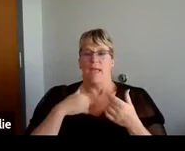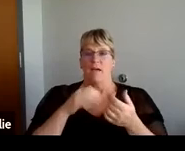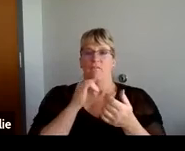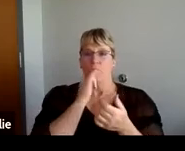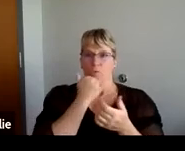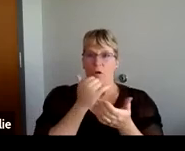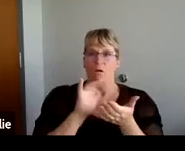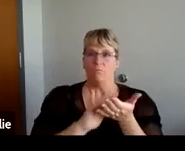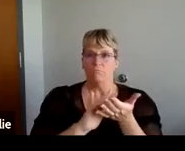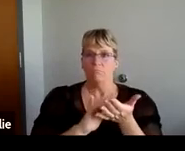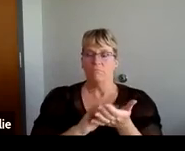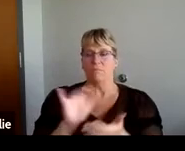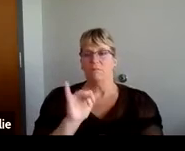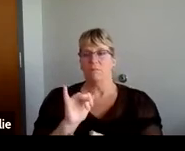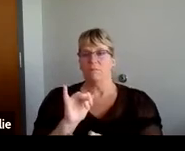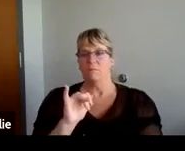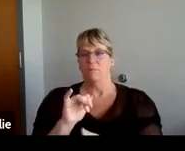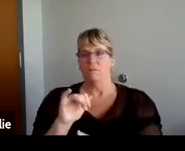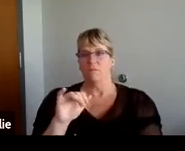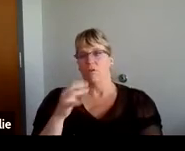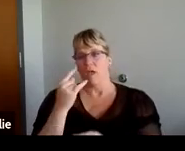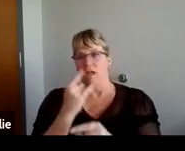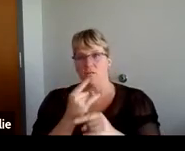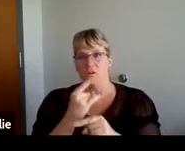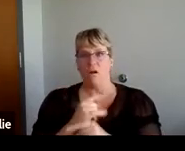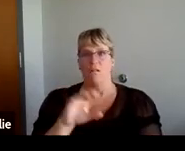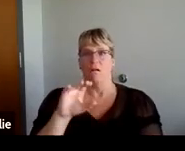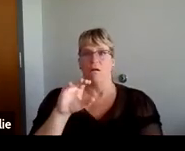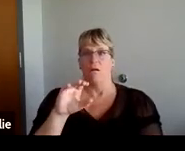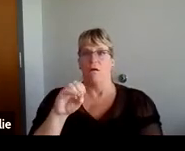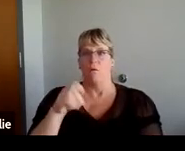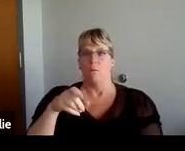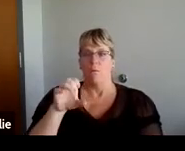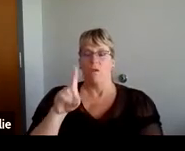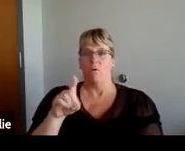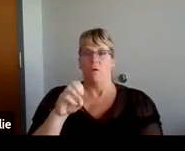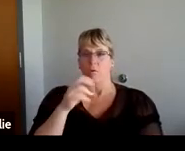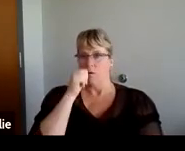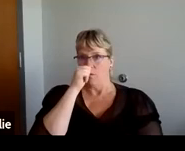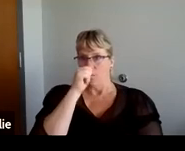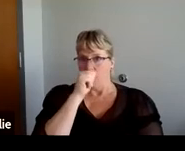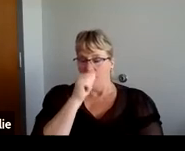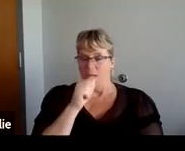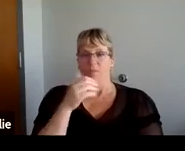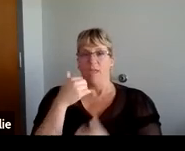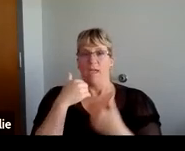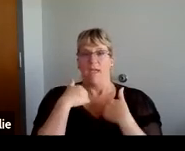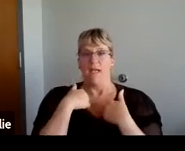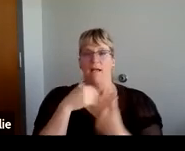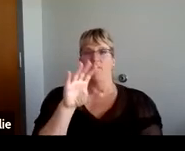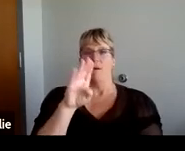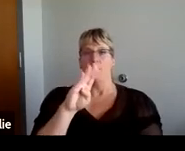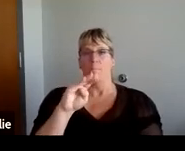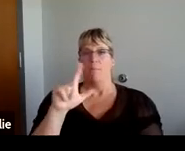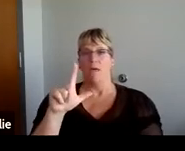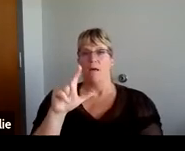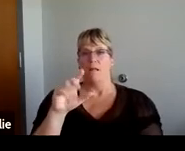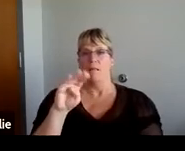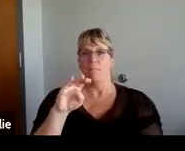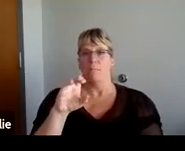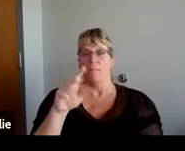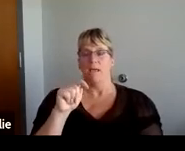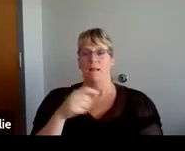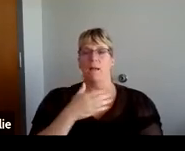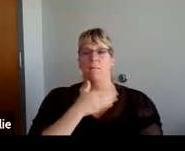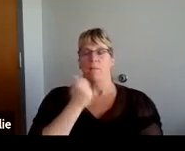abuse, like an opioid or alcohol or cocaine. If they have the VAL MET, they may have a better response to